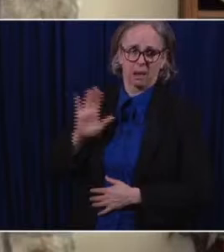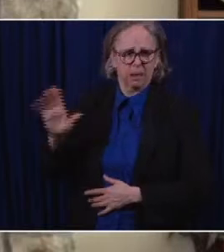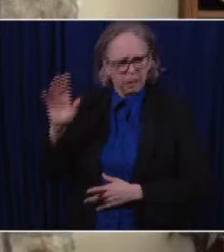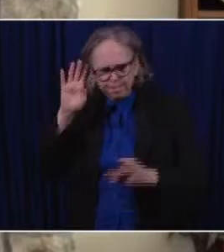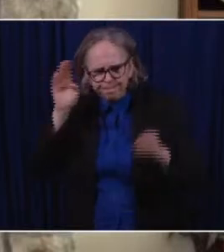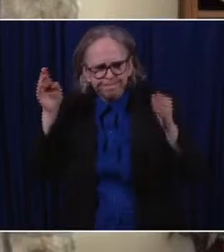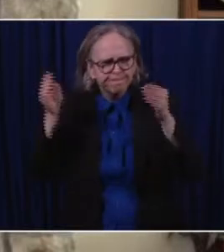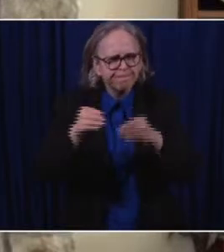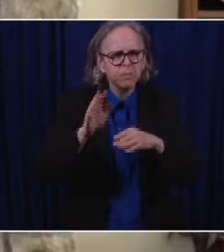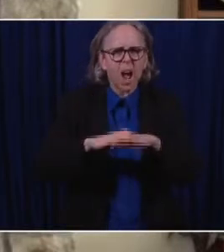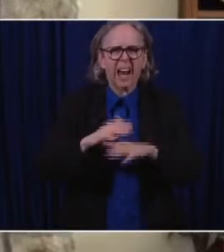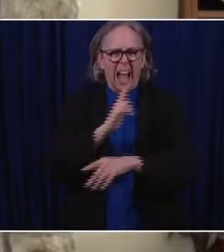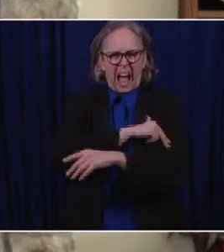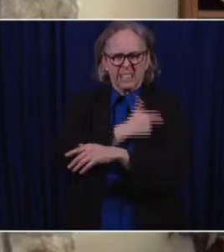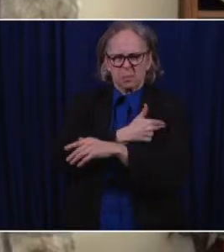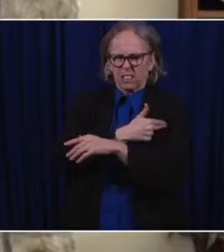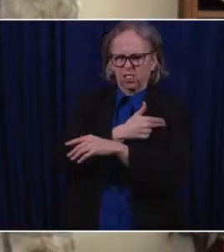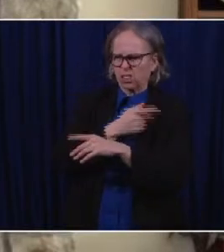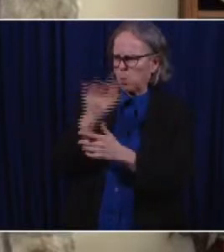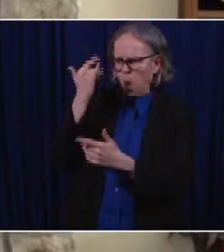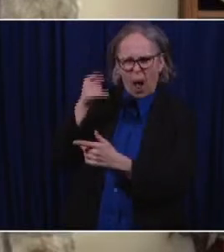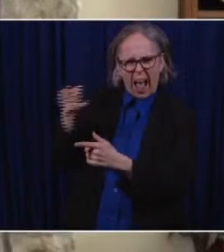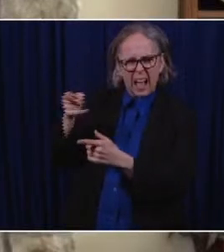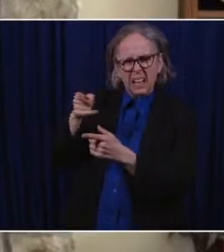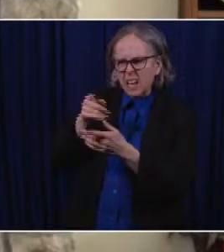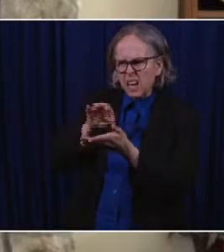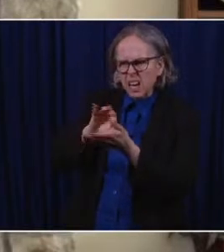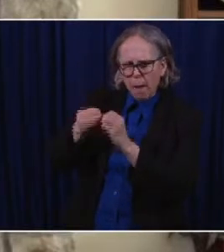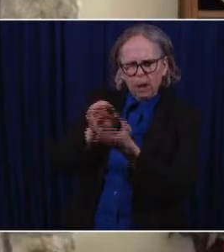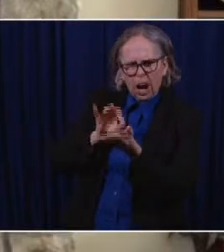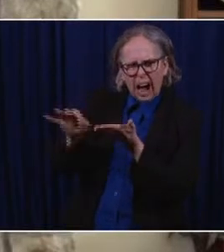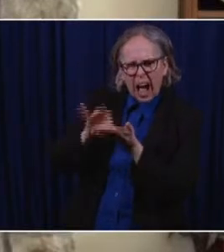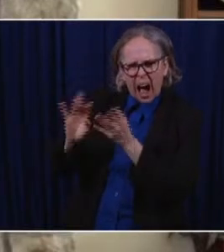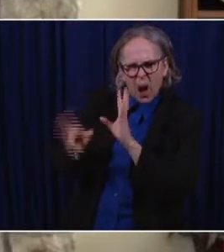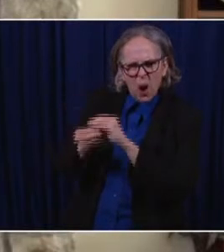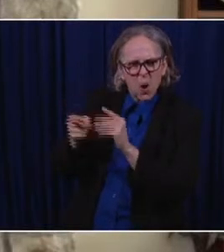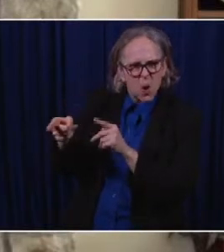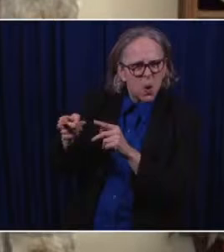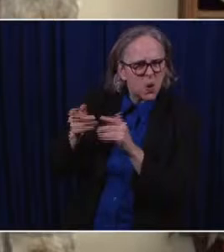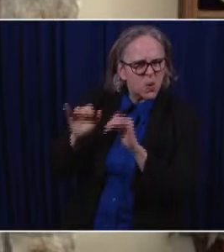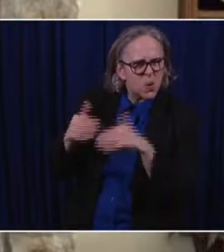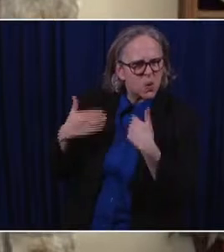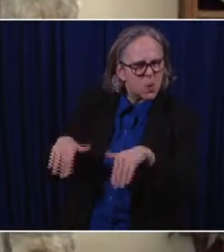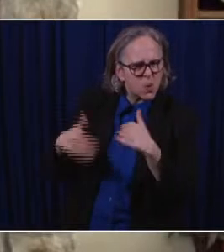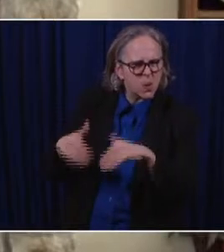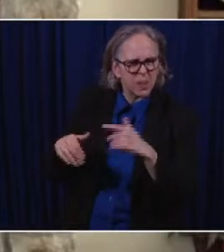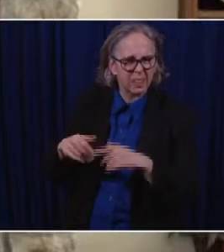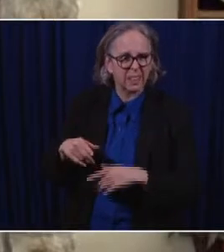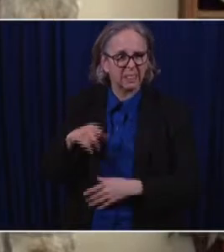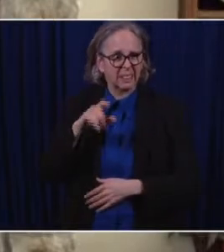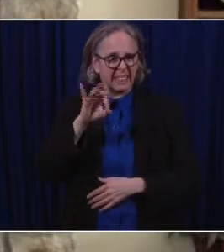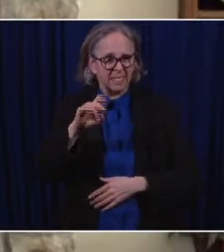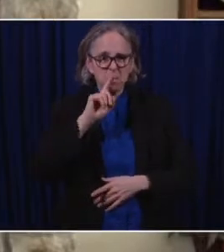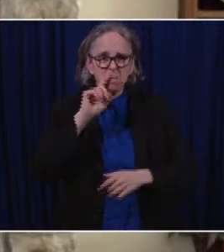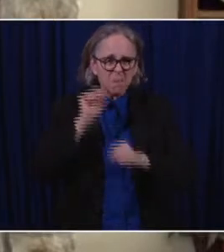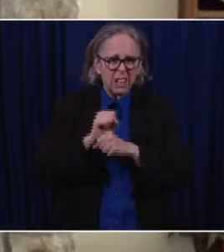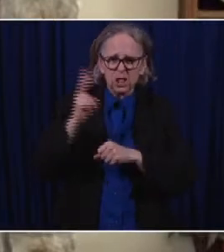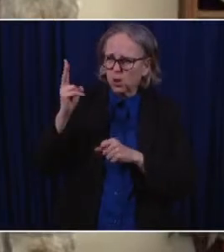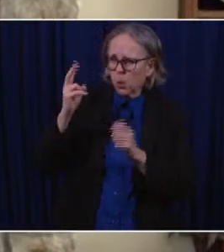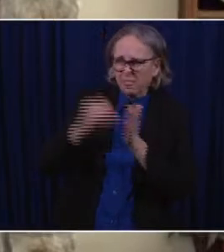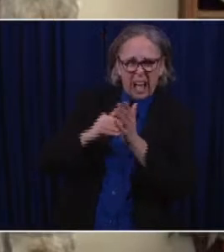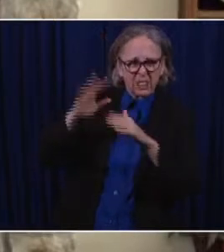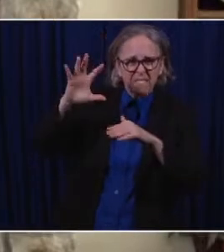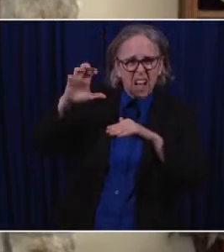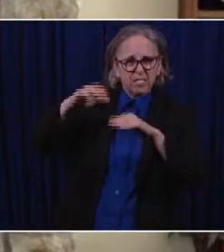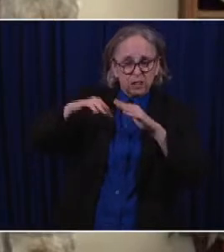And so we said that if we drop below 2,500, we would be able to take the curfew off.